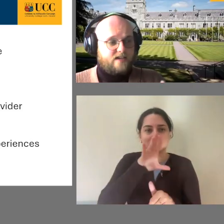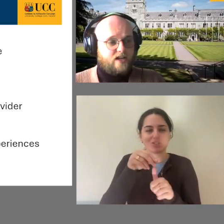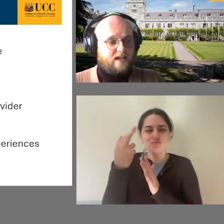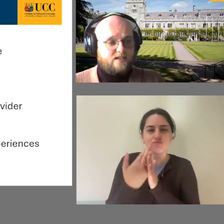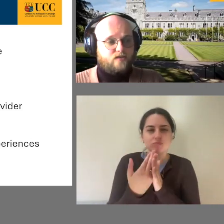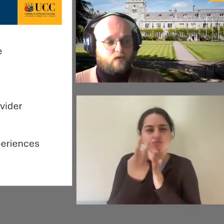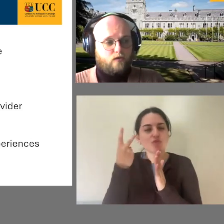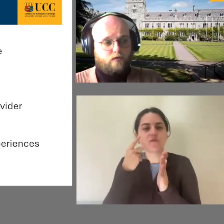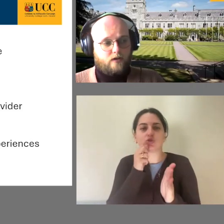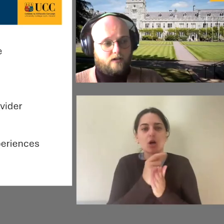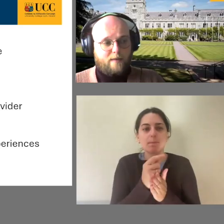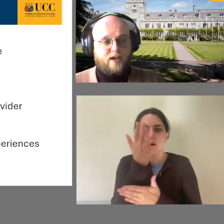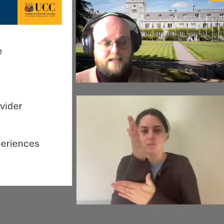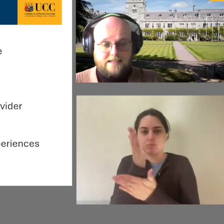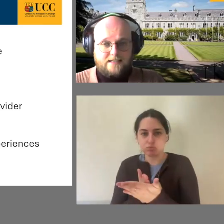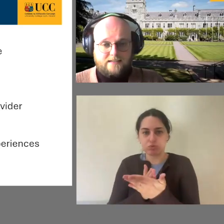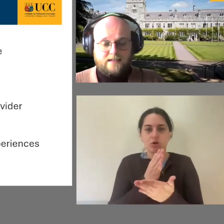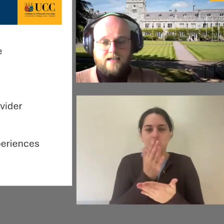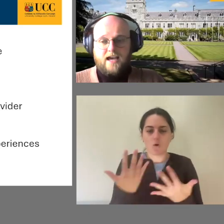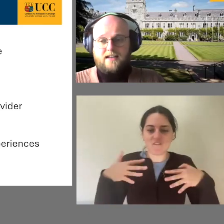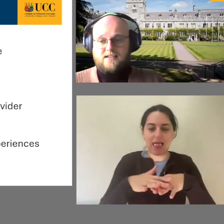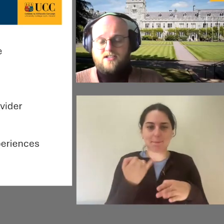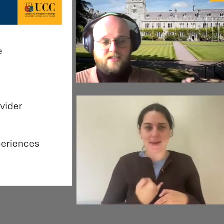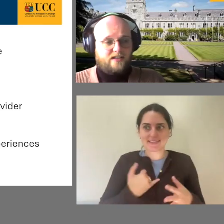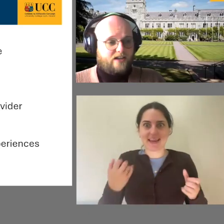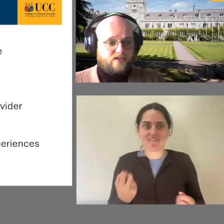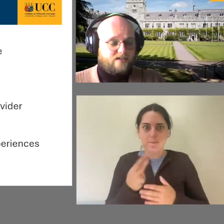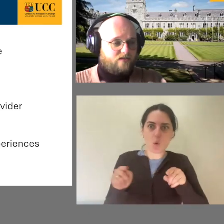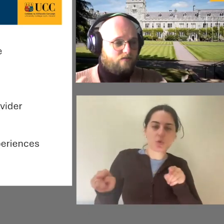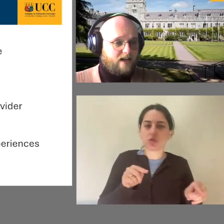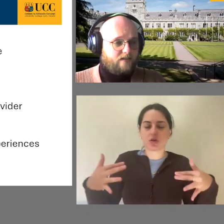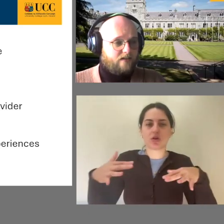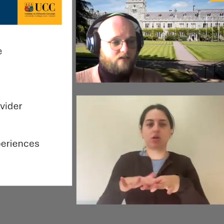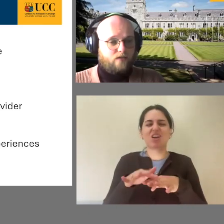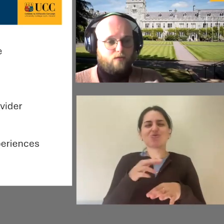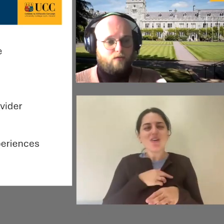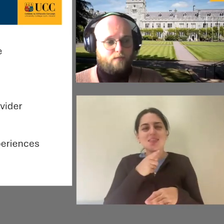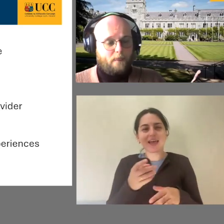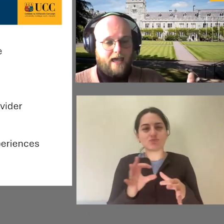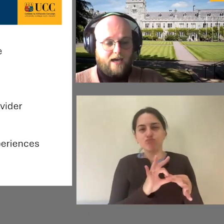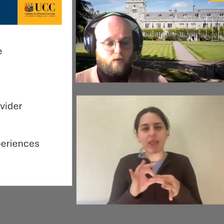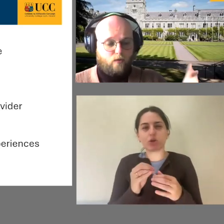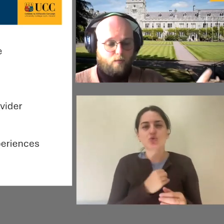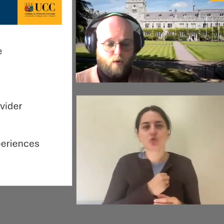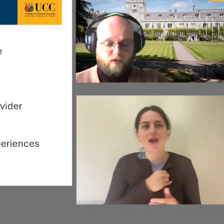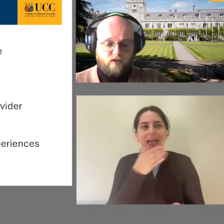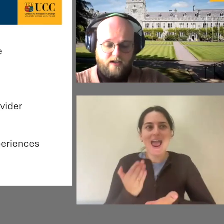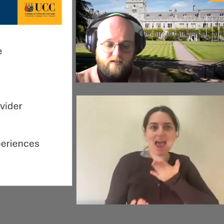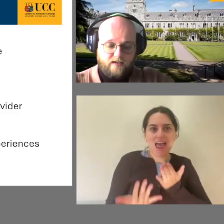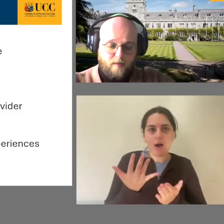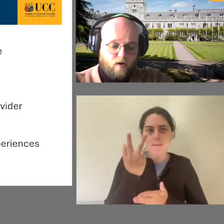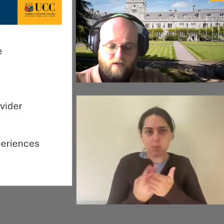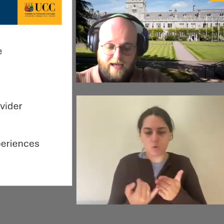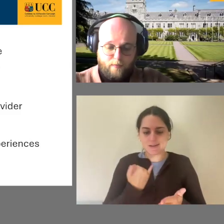idea of intersectionality, so those overlapping identities, and essentially that just is relating to how both